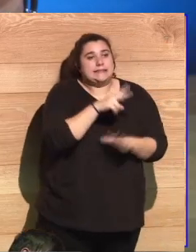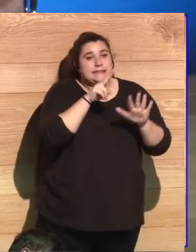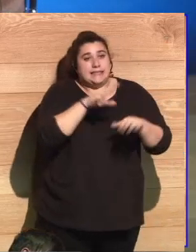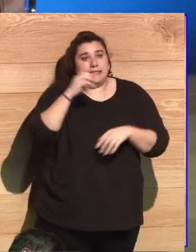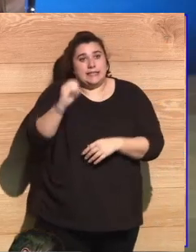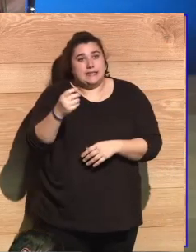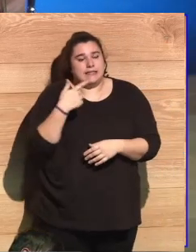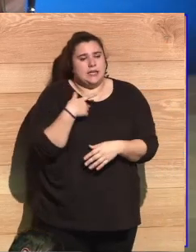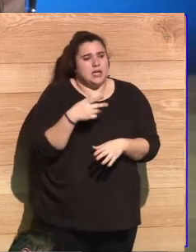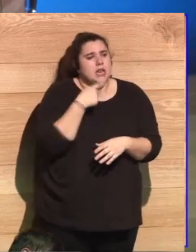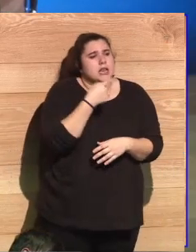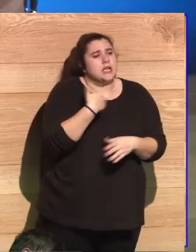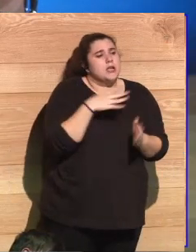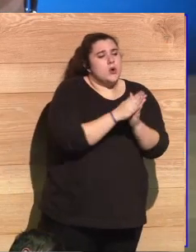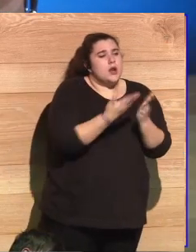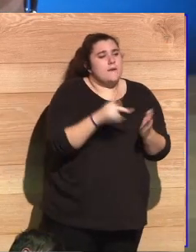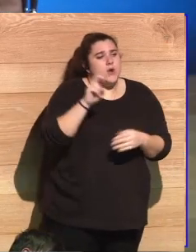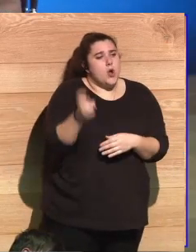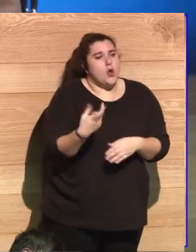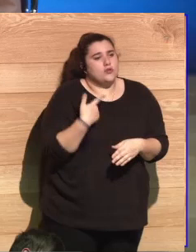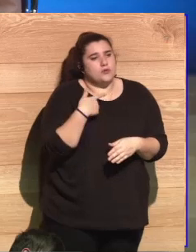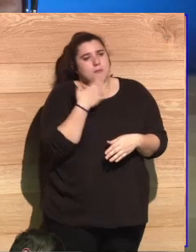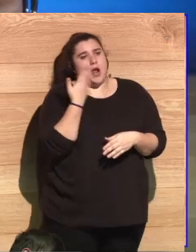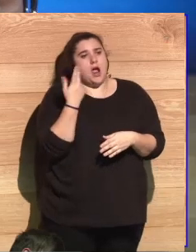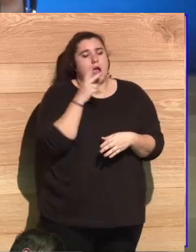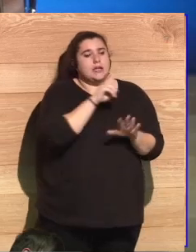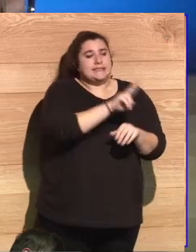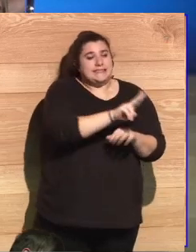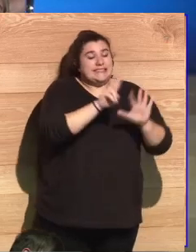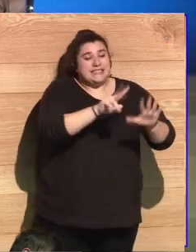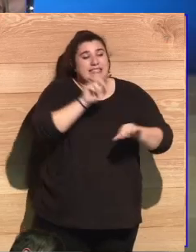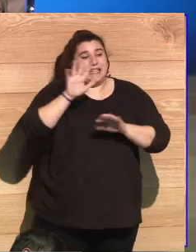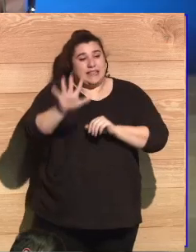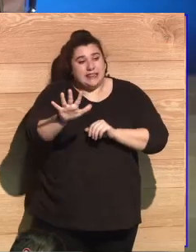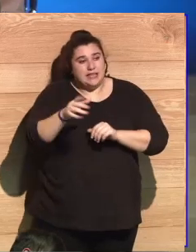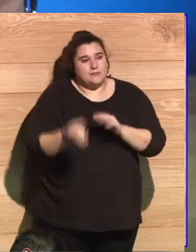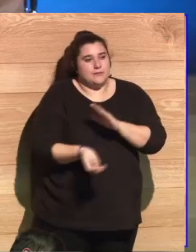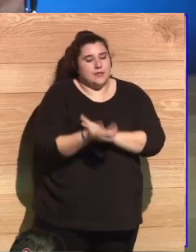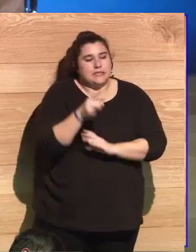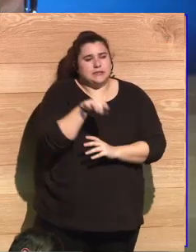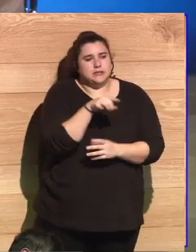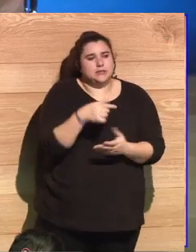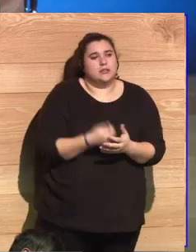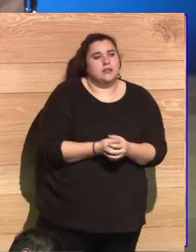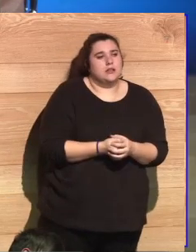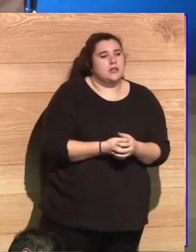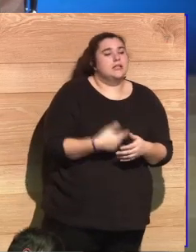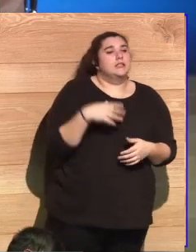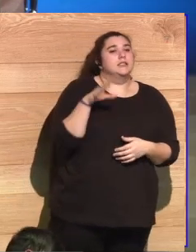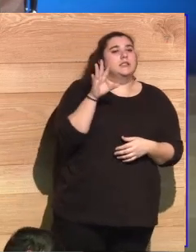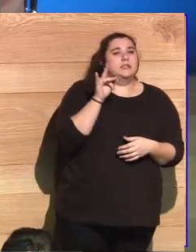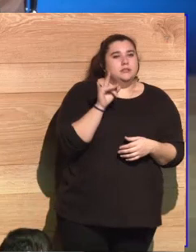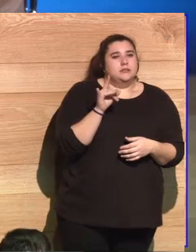70. Will you publish a novel before 75, or that aspiration is over? When